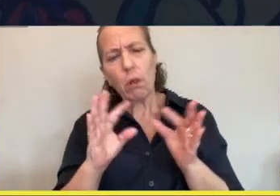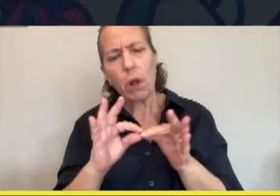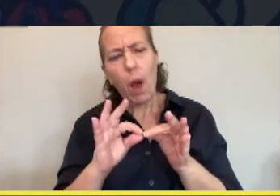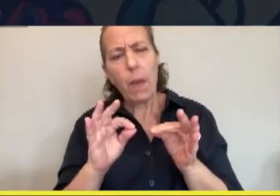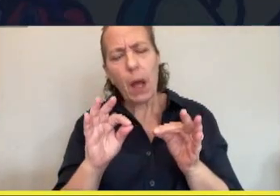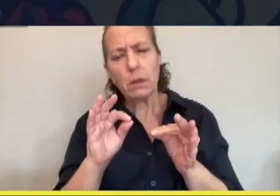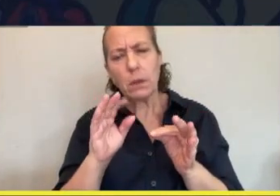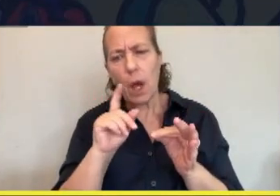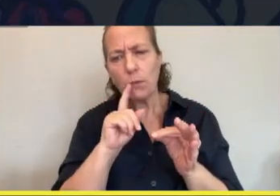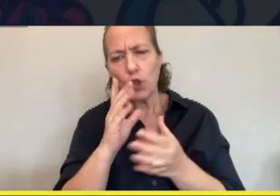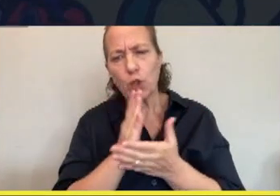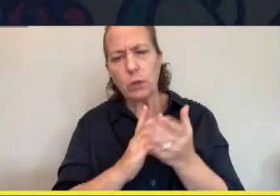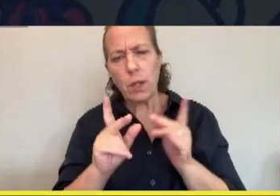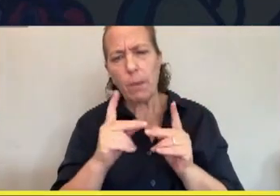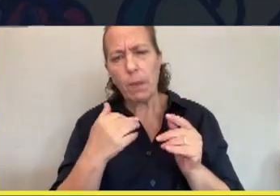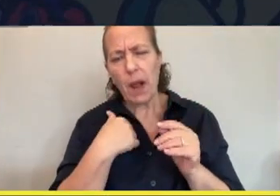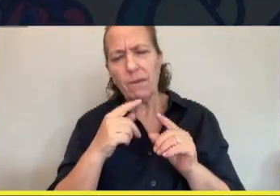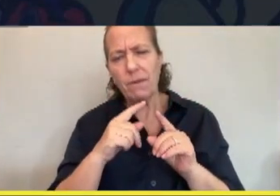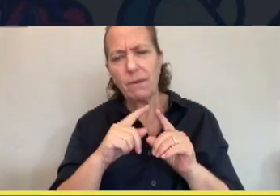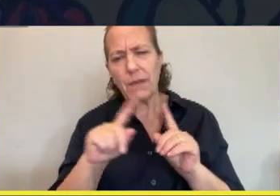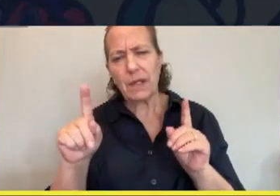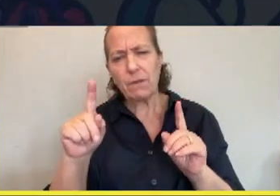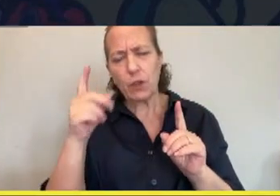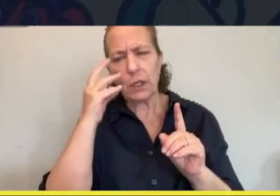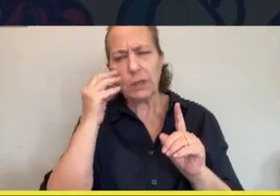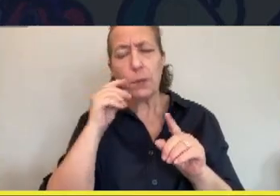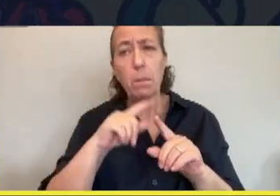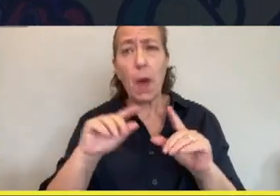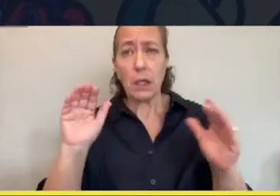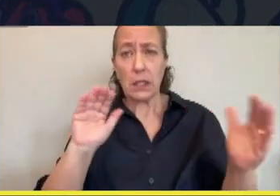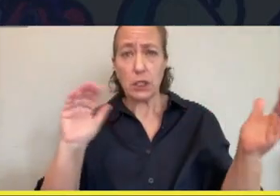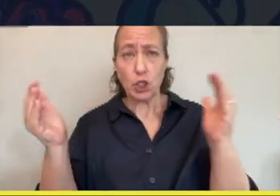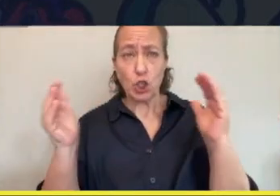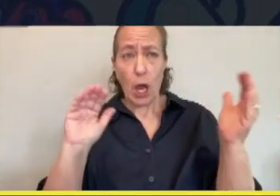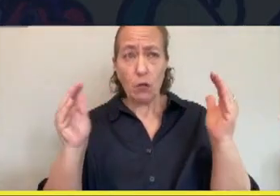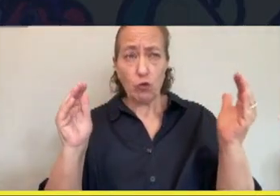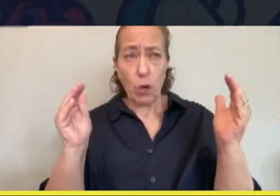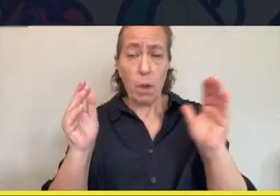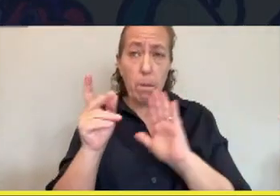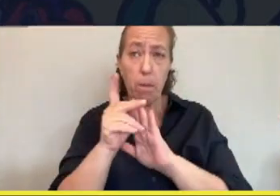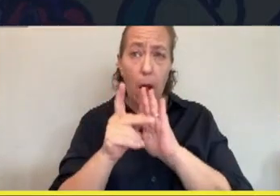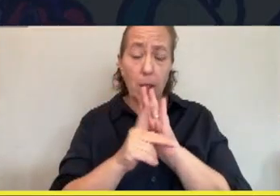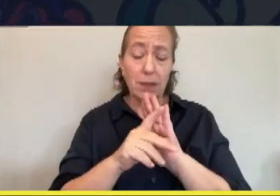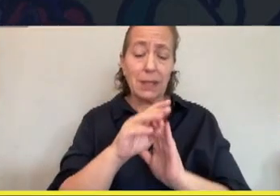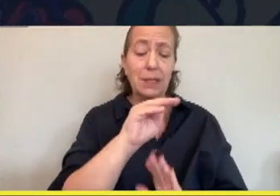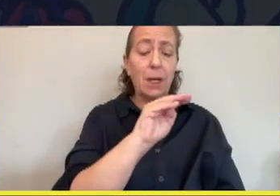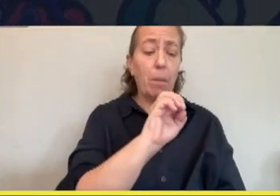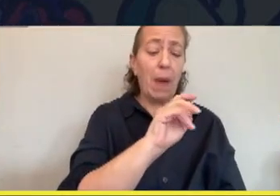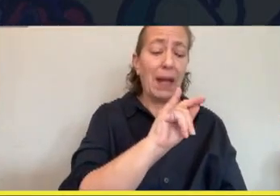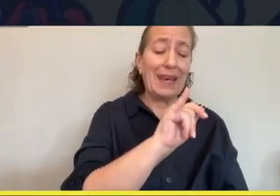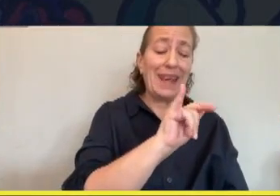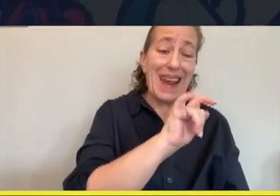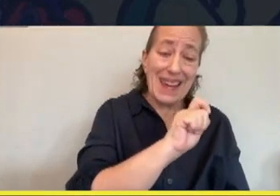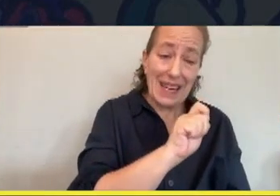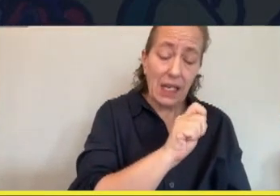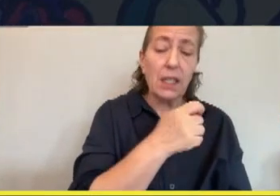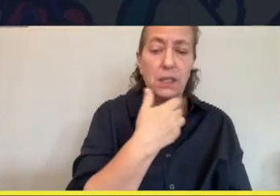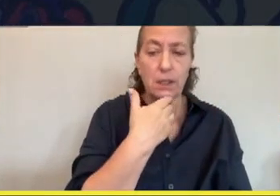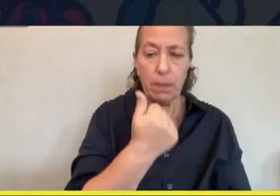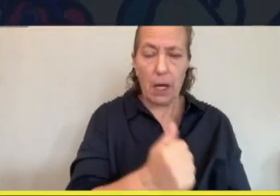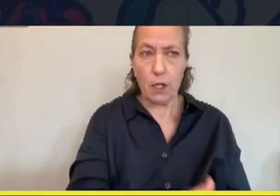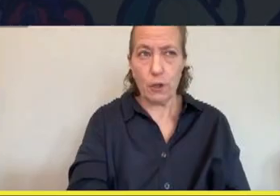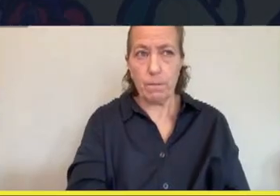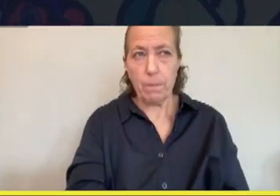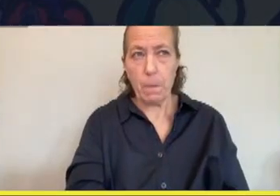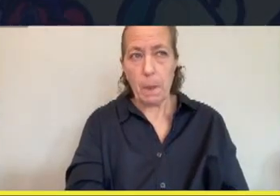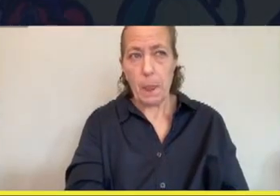that, but in general, compared to Medicare policies, Medicaid is a lot better. However, we've already talked about this,